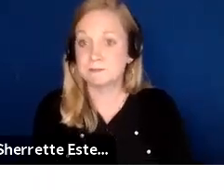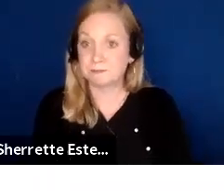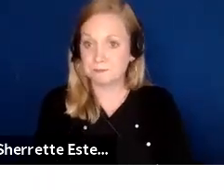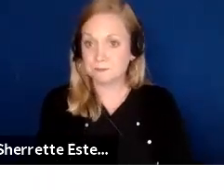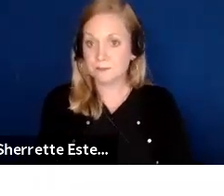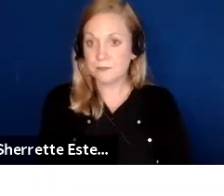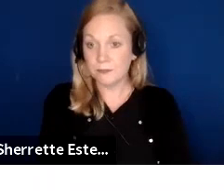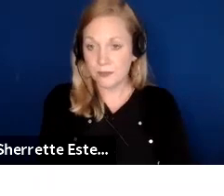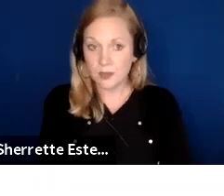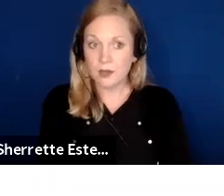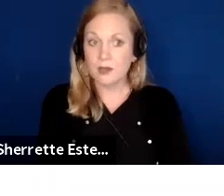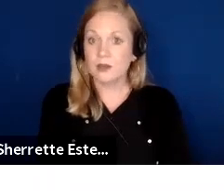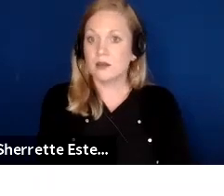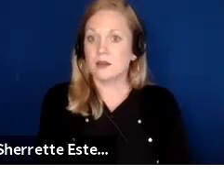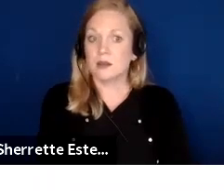way.